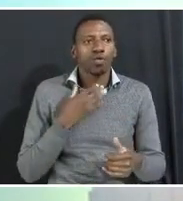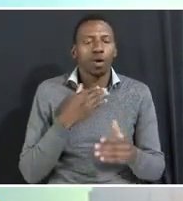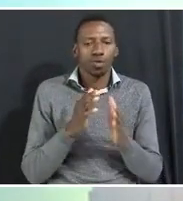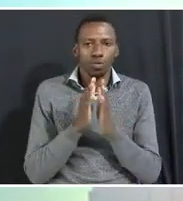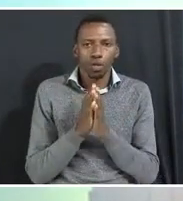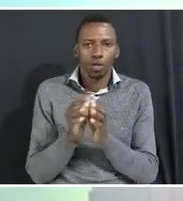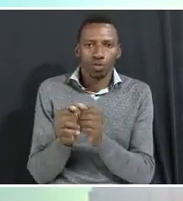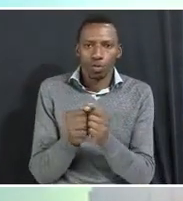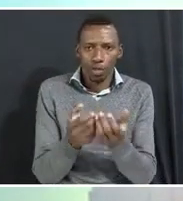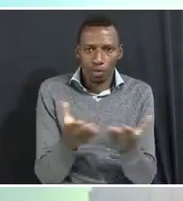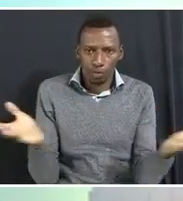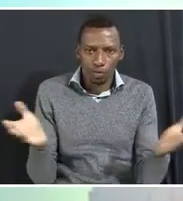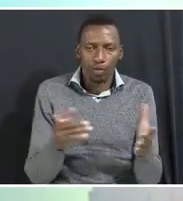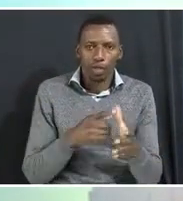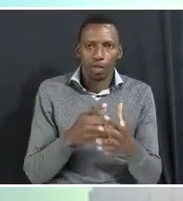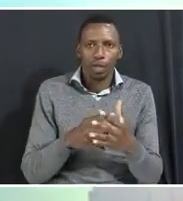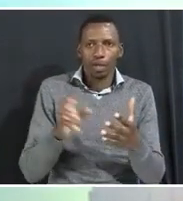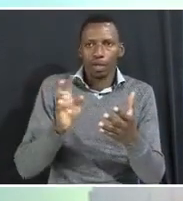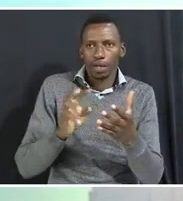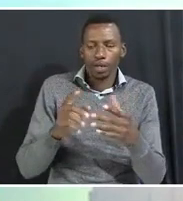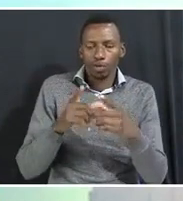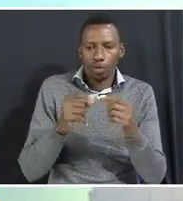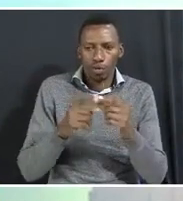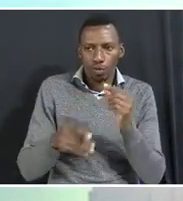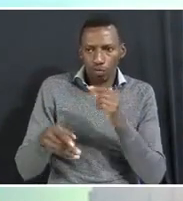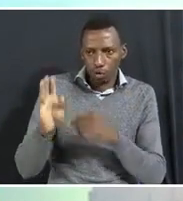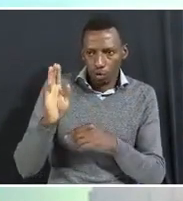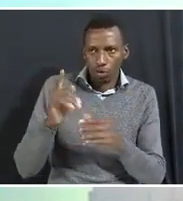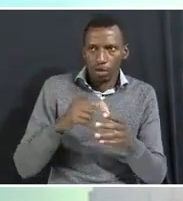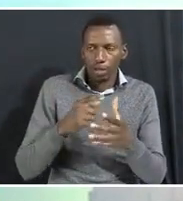we can read the Word of God and have a few